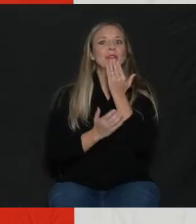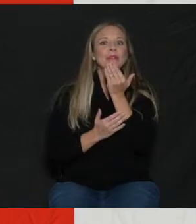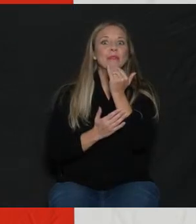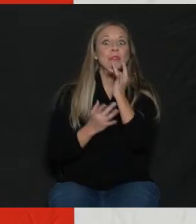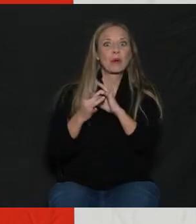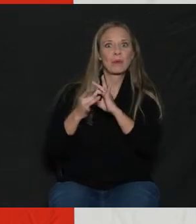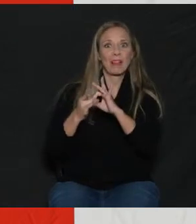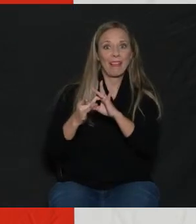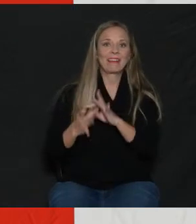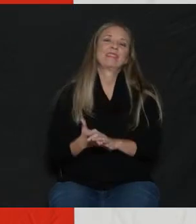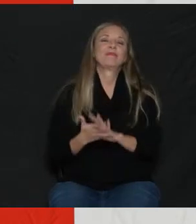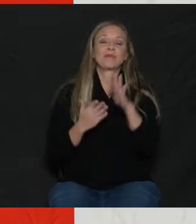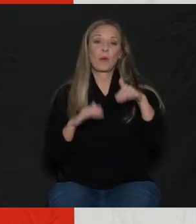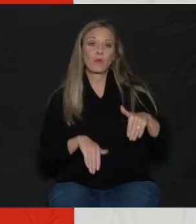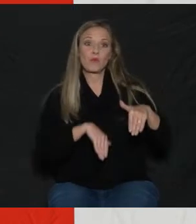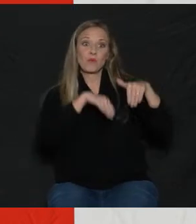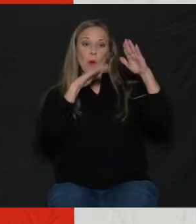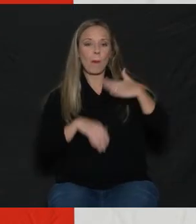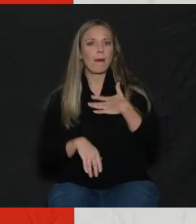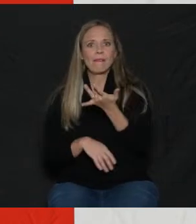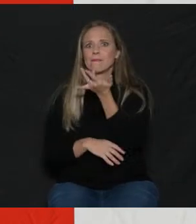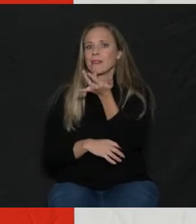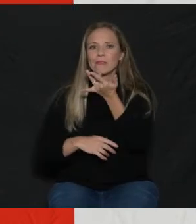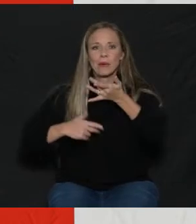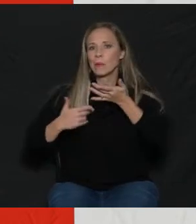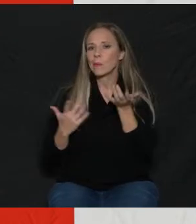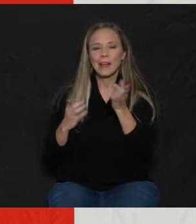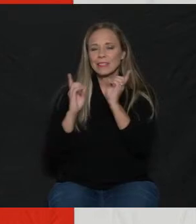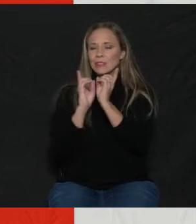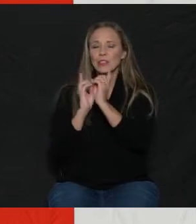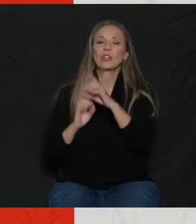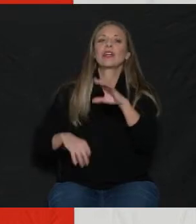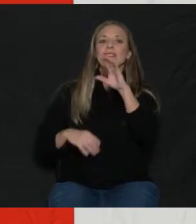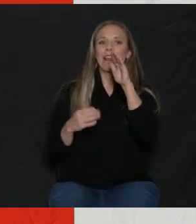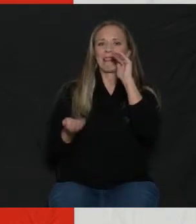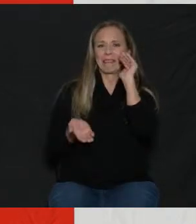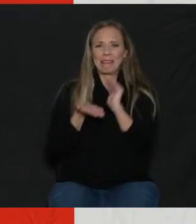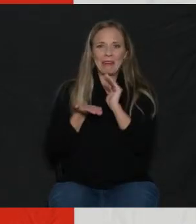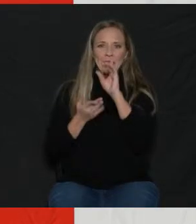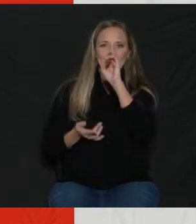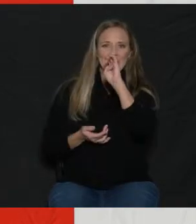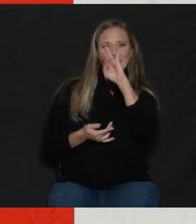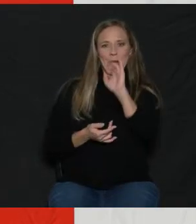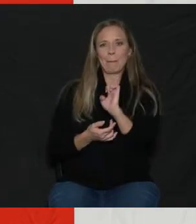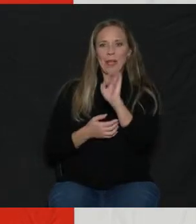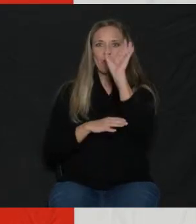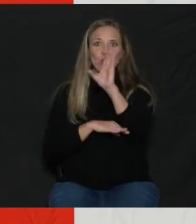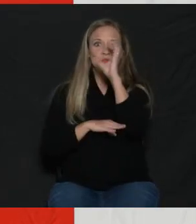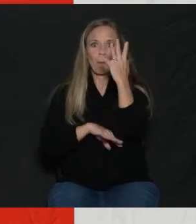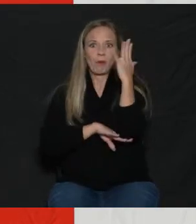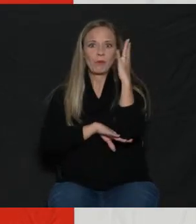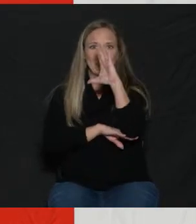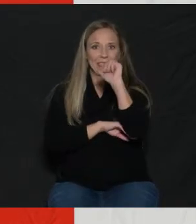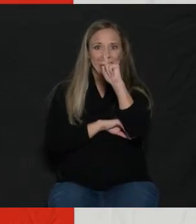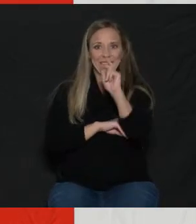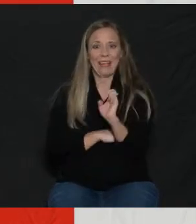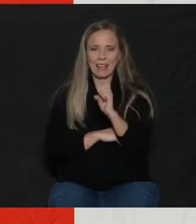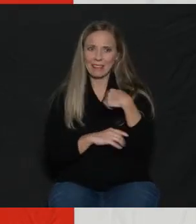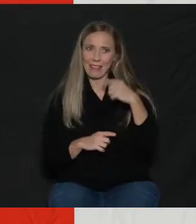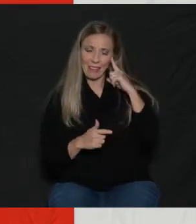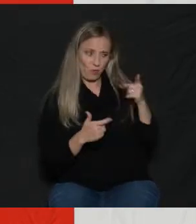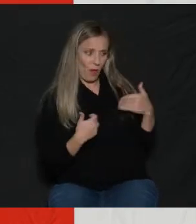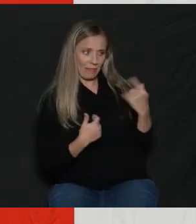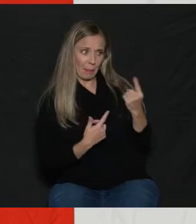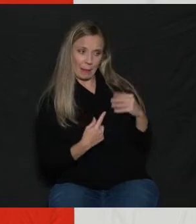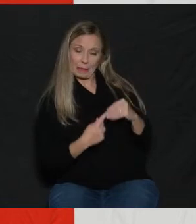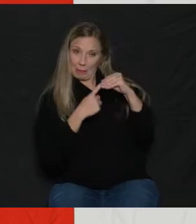favorite dessert were the Little Debbie Christmas tree cakes. And Danette, I believe you have something really special in store for us today.